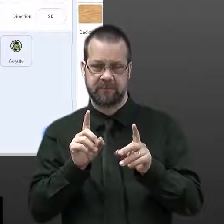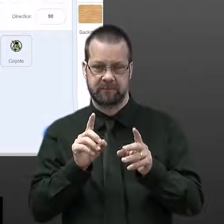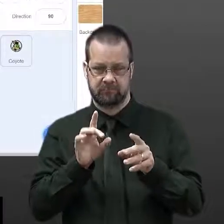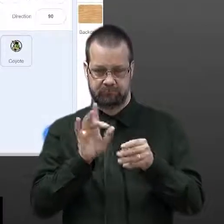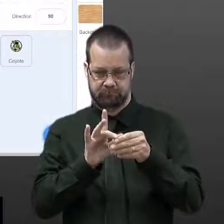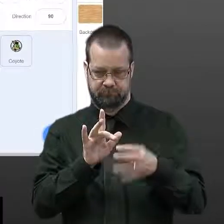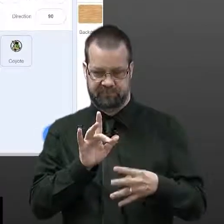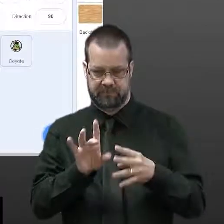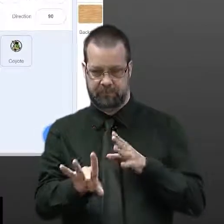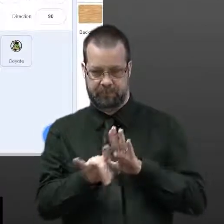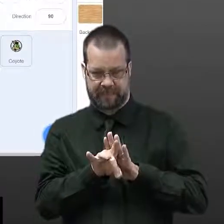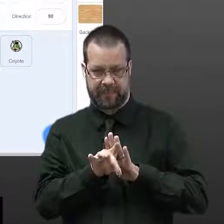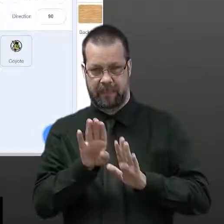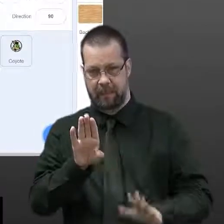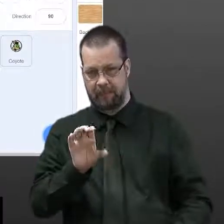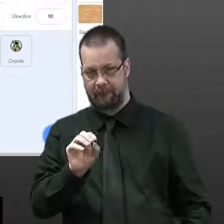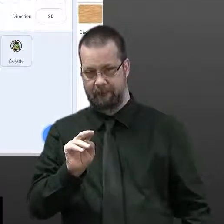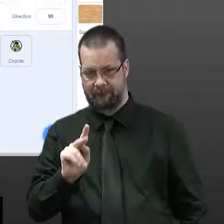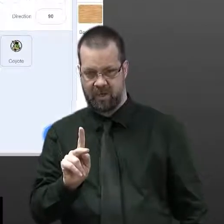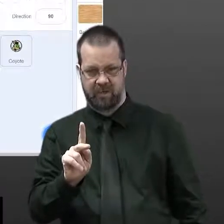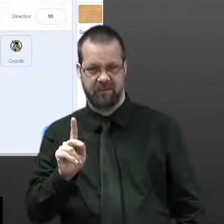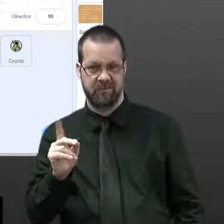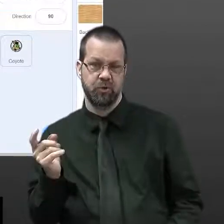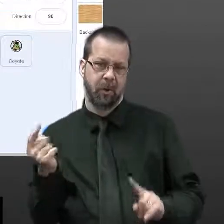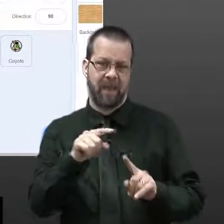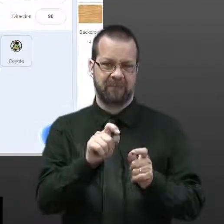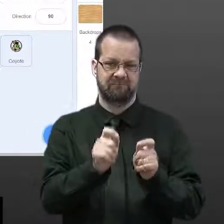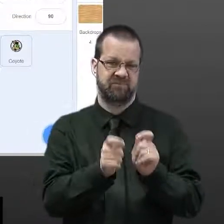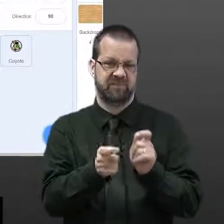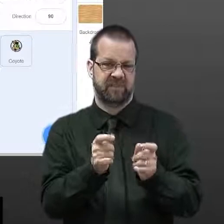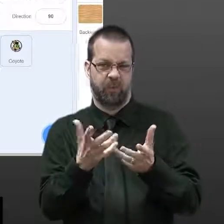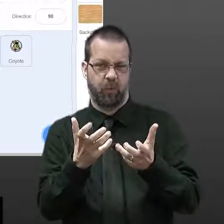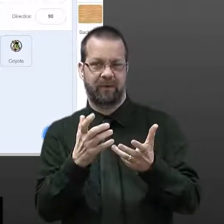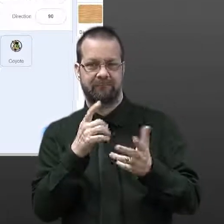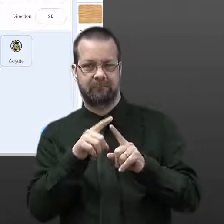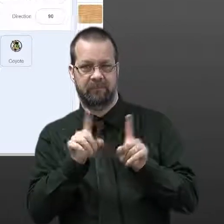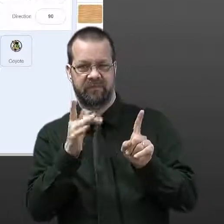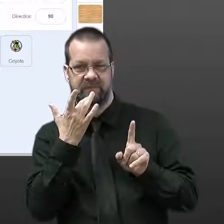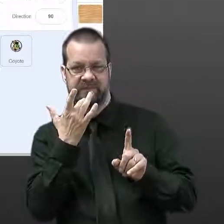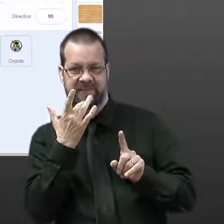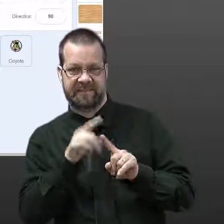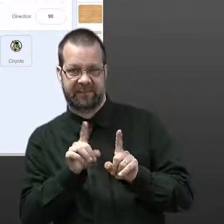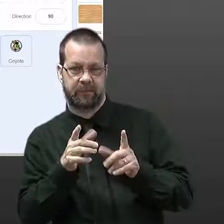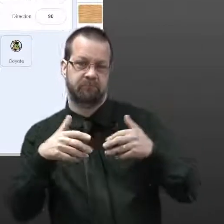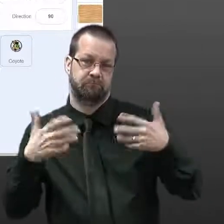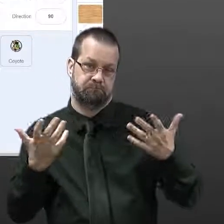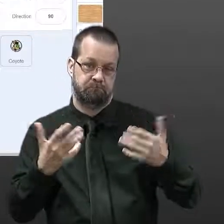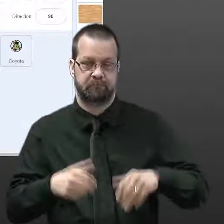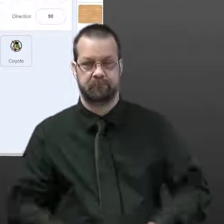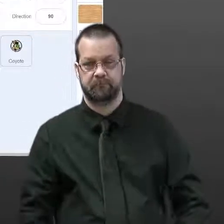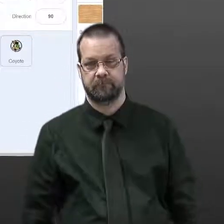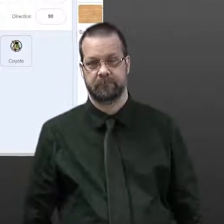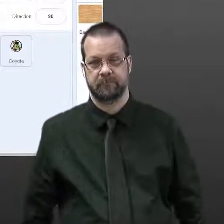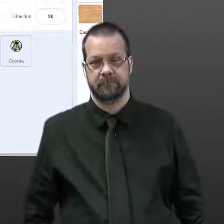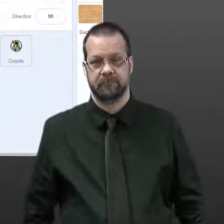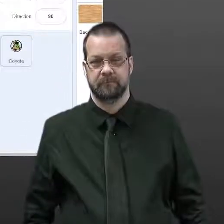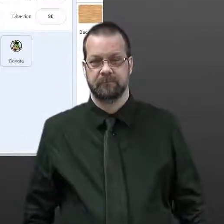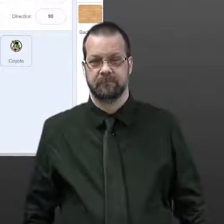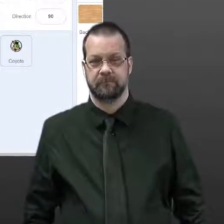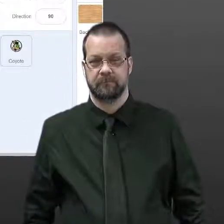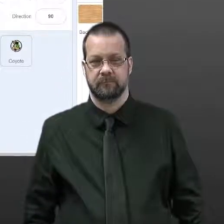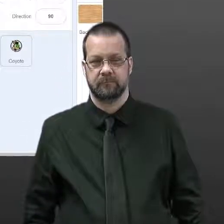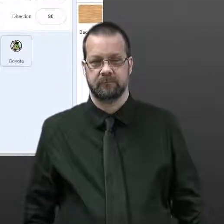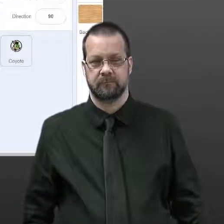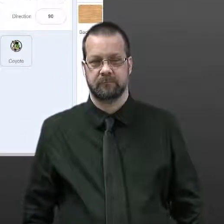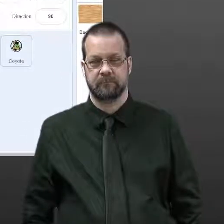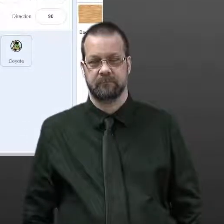bonk, make the sound bonk. You can always go back and change these sounds if you want to change the sound effects later. The next thing that we're